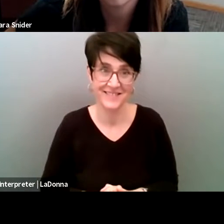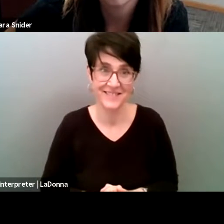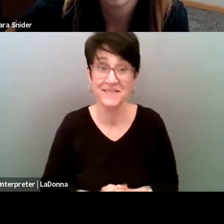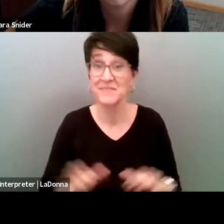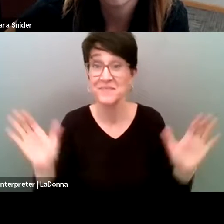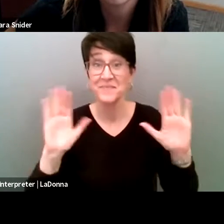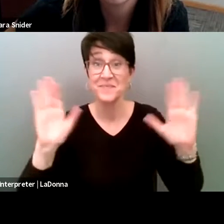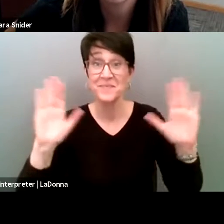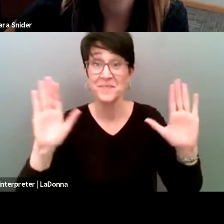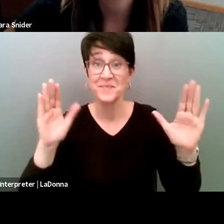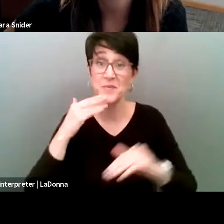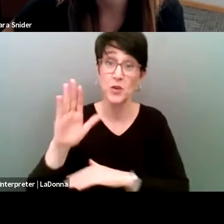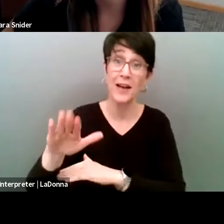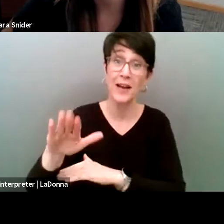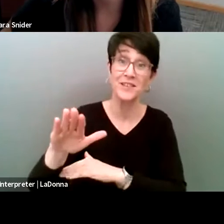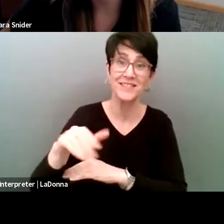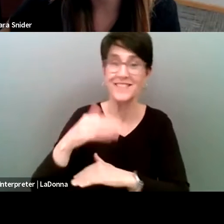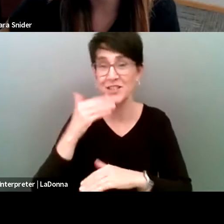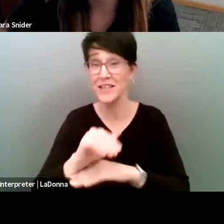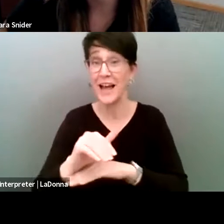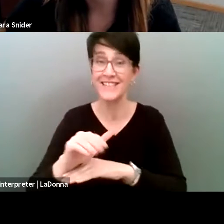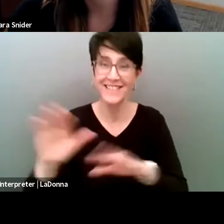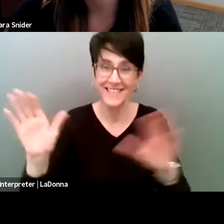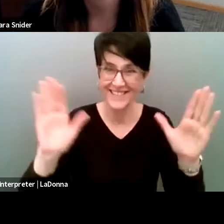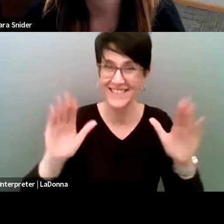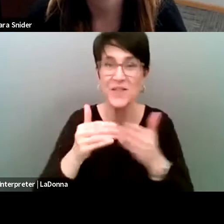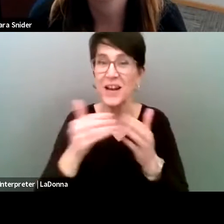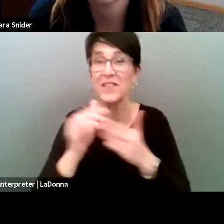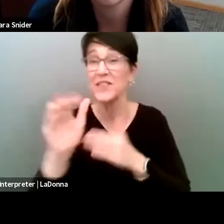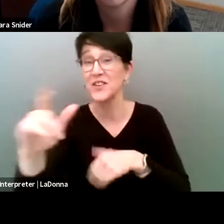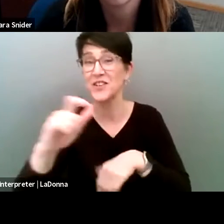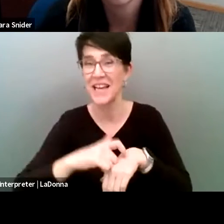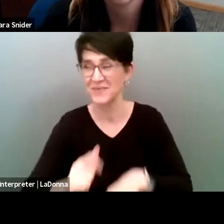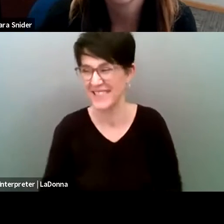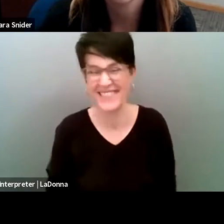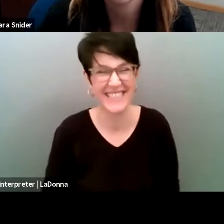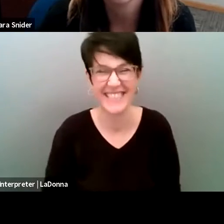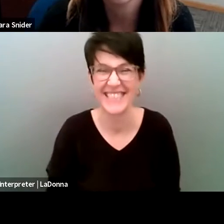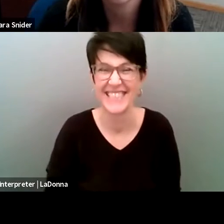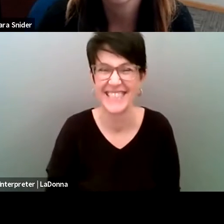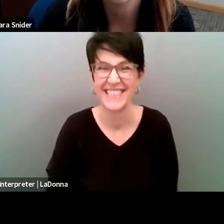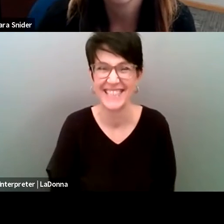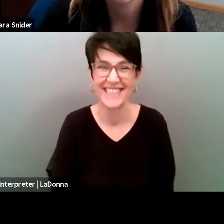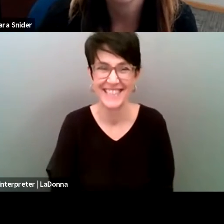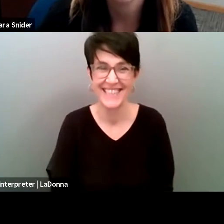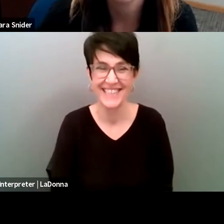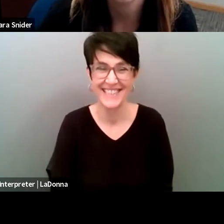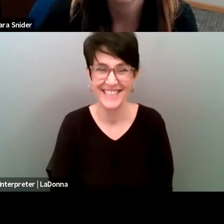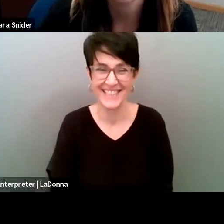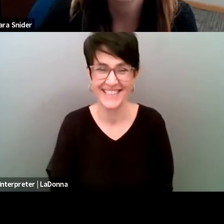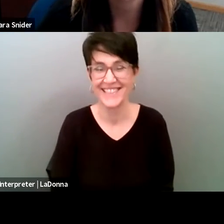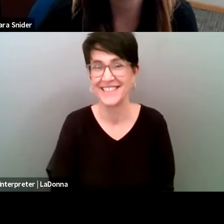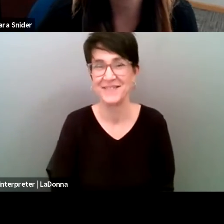Good night, good afternoon, have whatever. Thank you. Thanks, everybody.